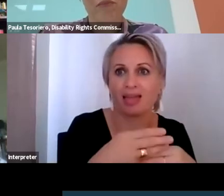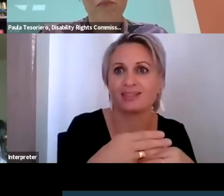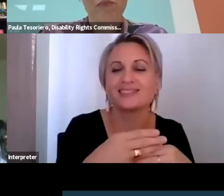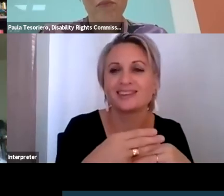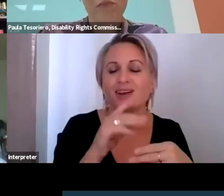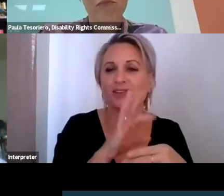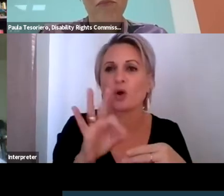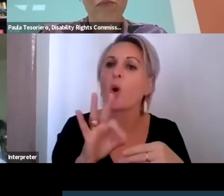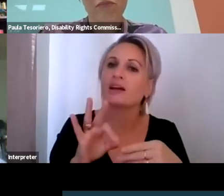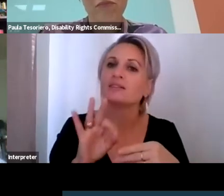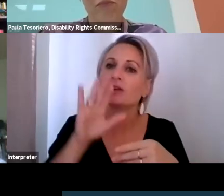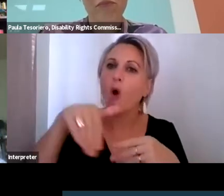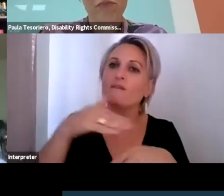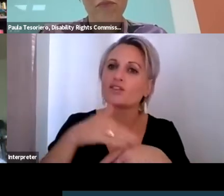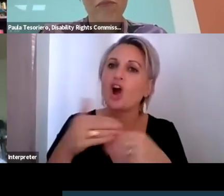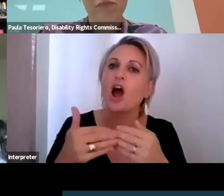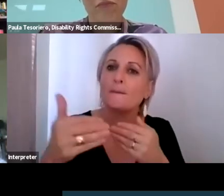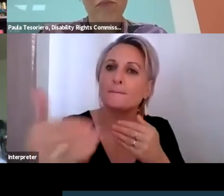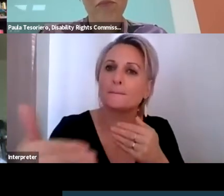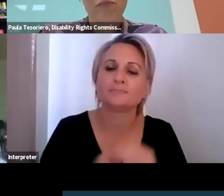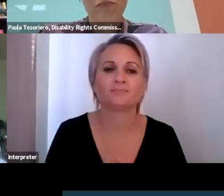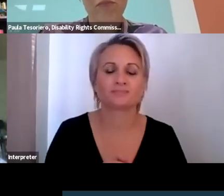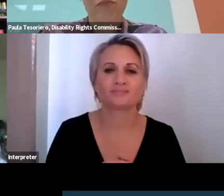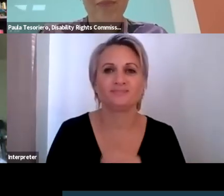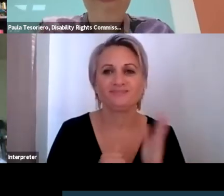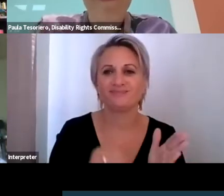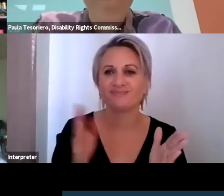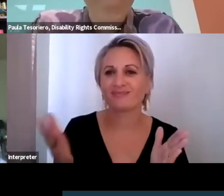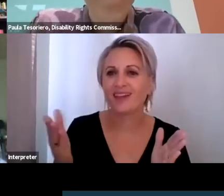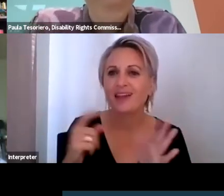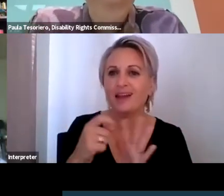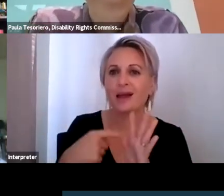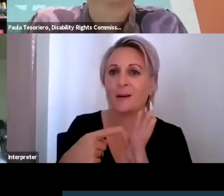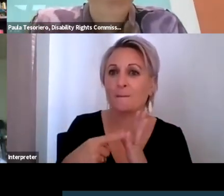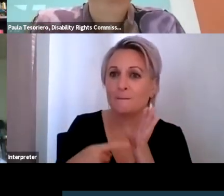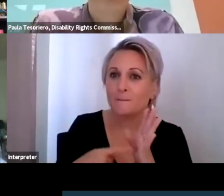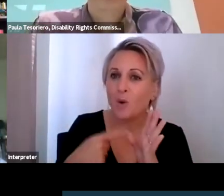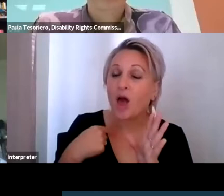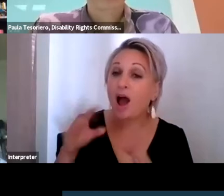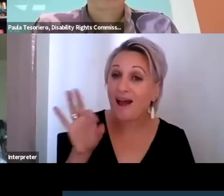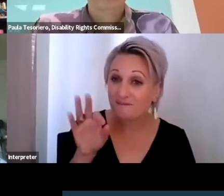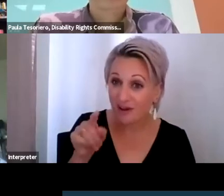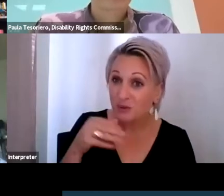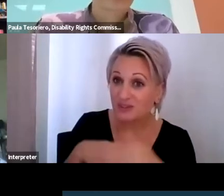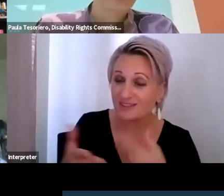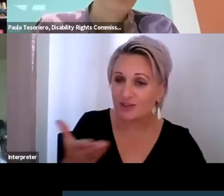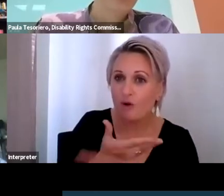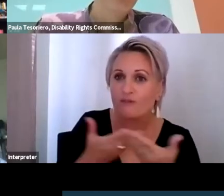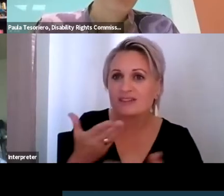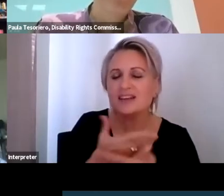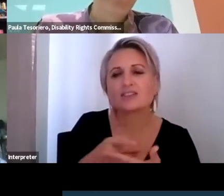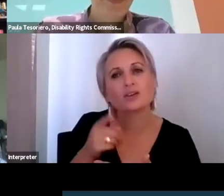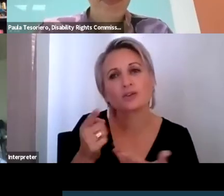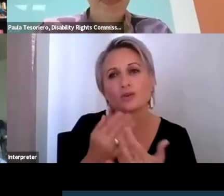event. Paula, just drawing you into the conversation a little bit too. I mean, you spent some